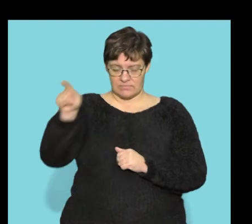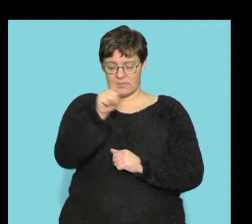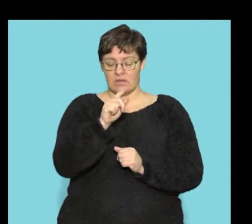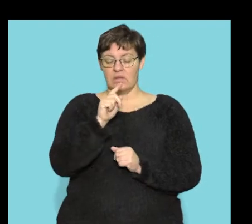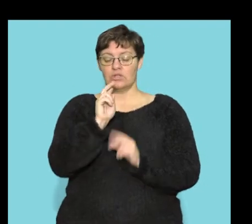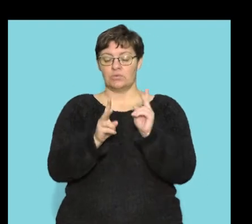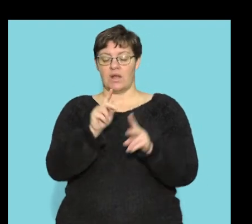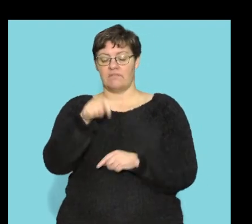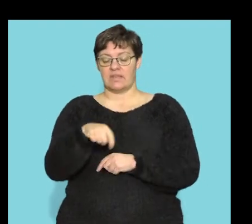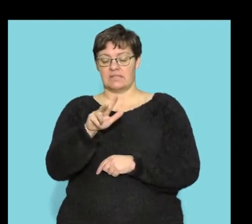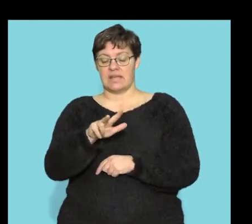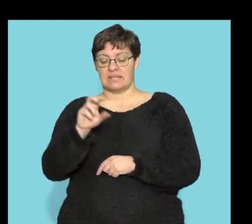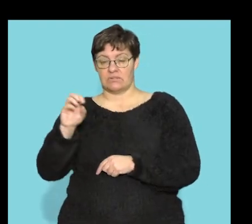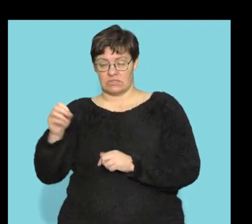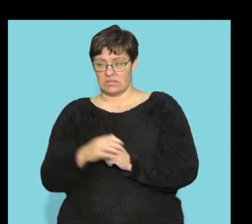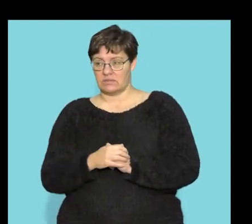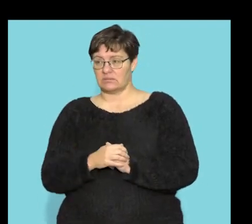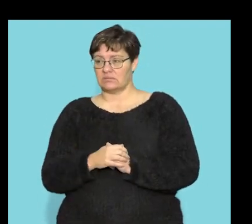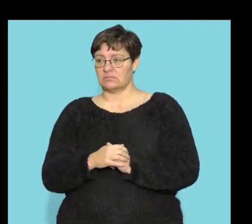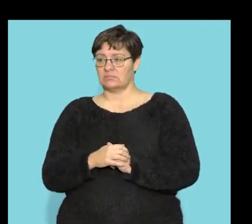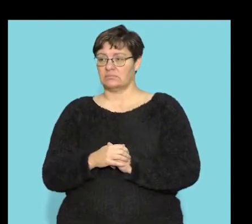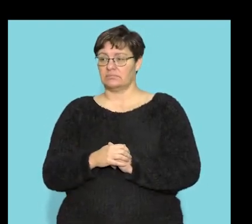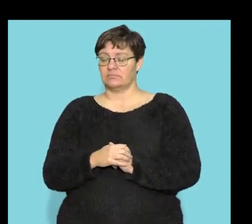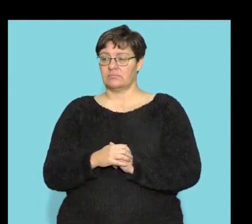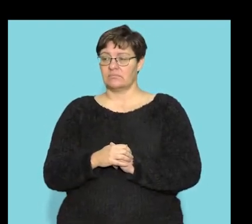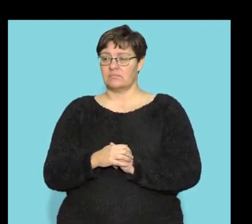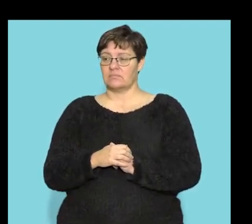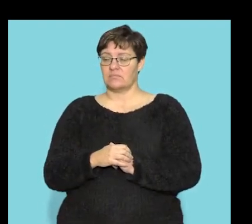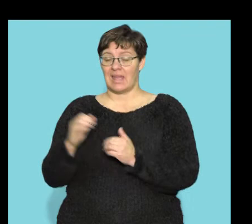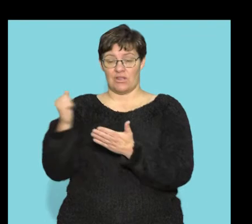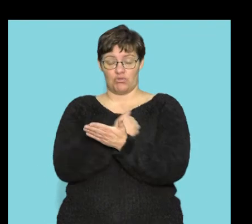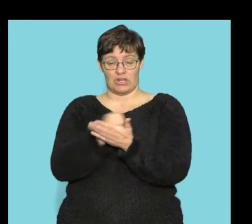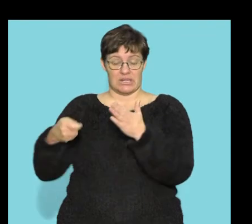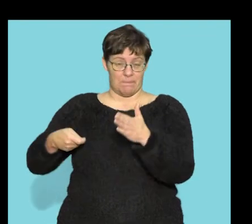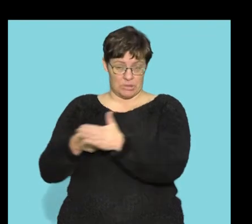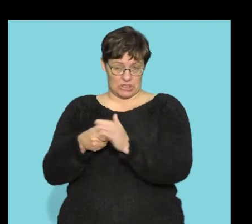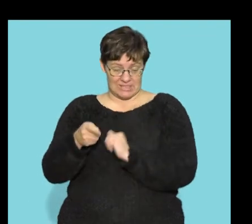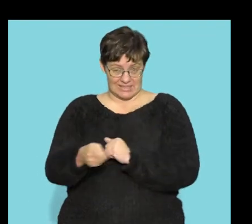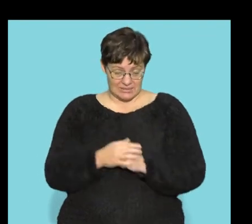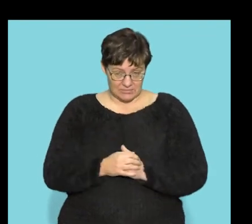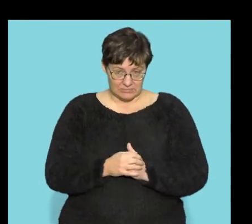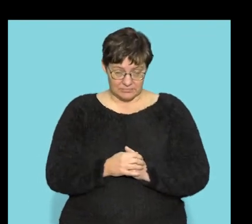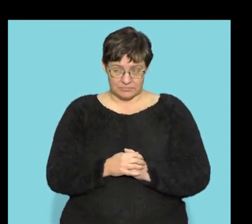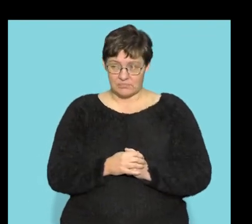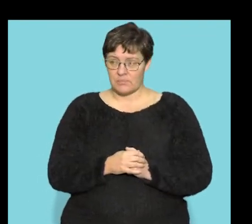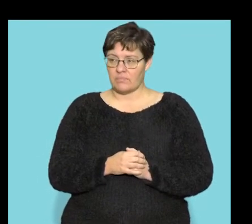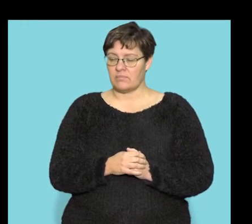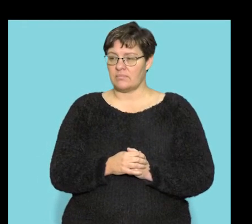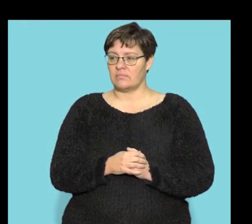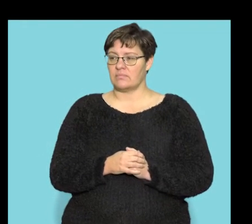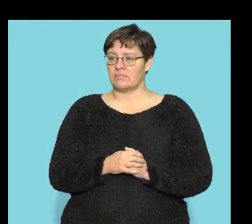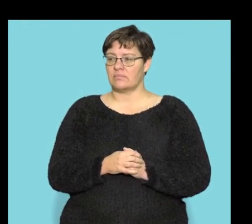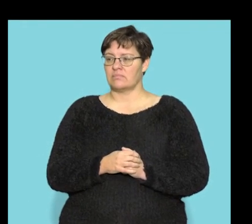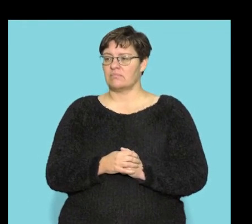plus 12,800. Let's mark that as the credit plastic bags that we bought, right? What else do